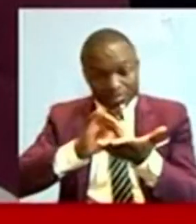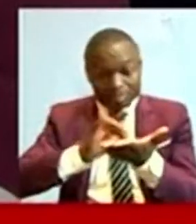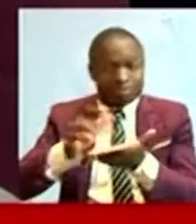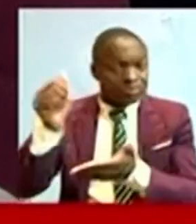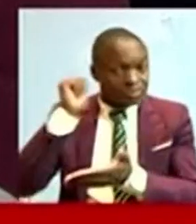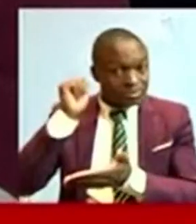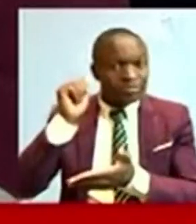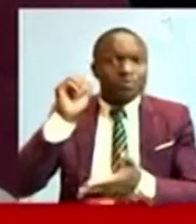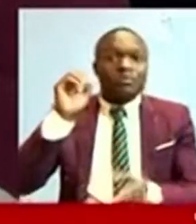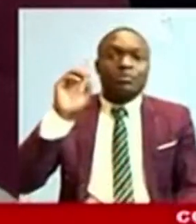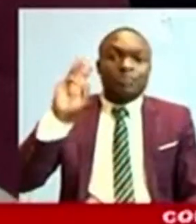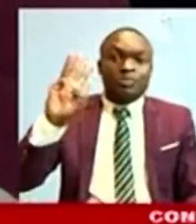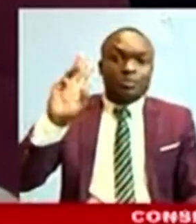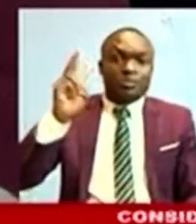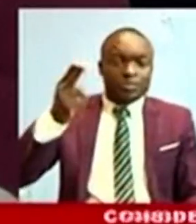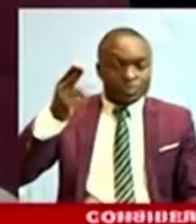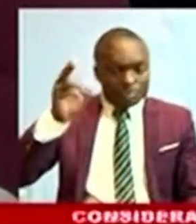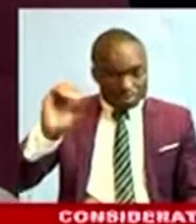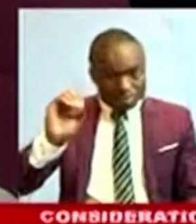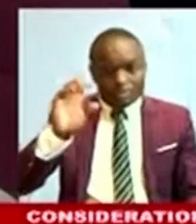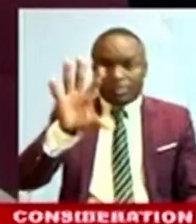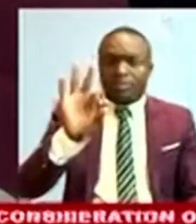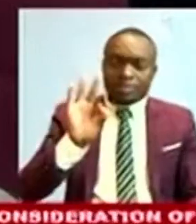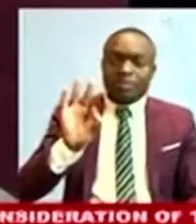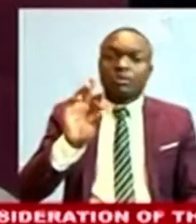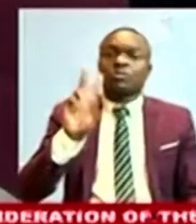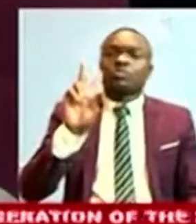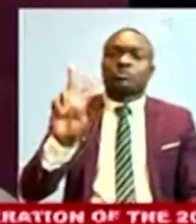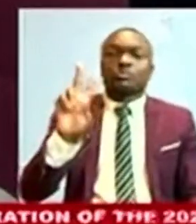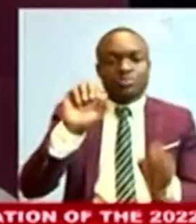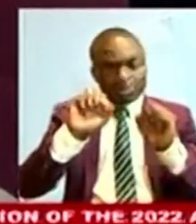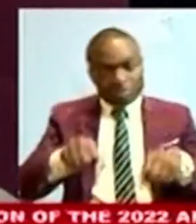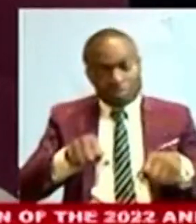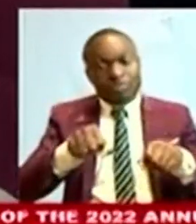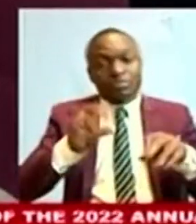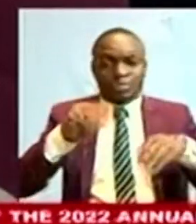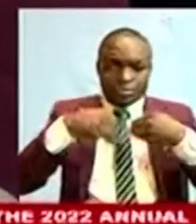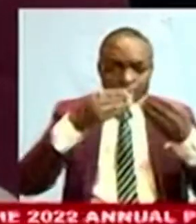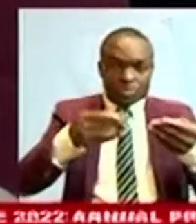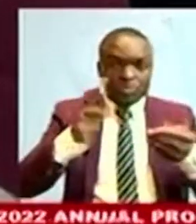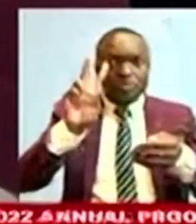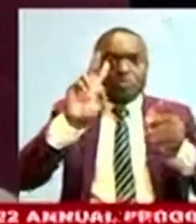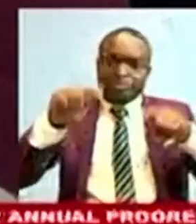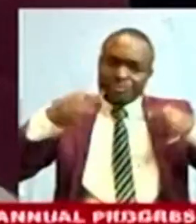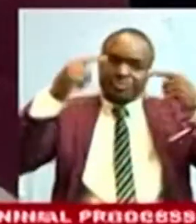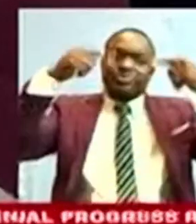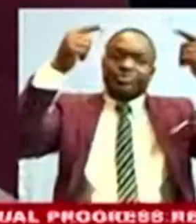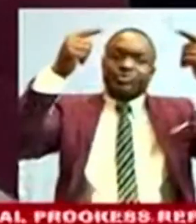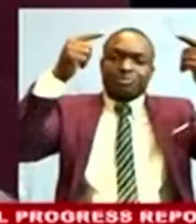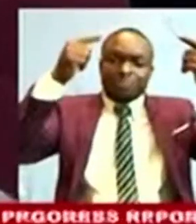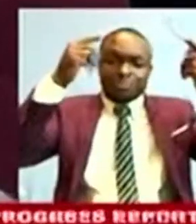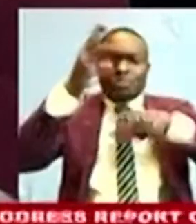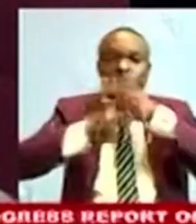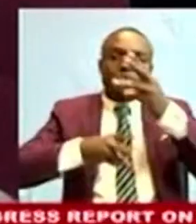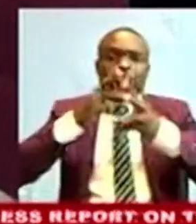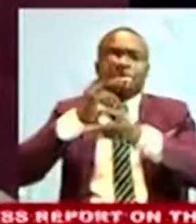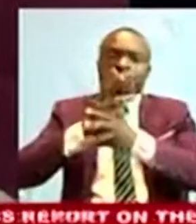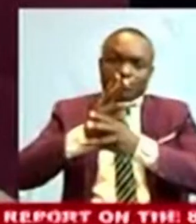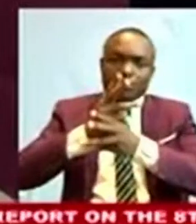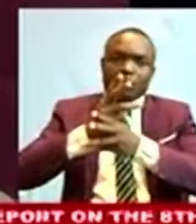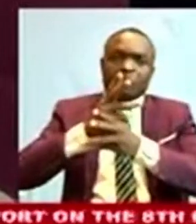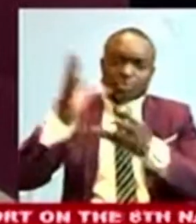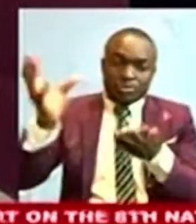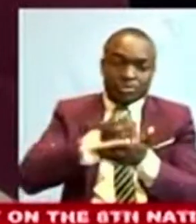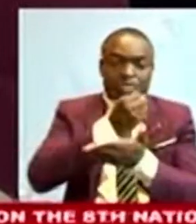WHO has picked up those. Those are the two which I can highlight as the two successes which globally have been taken to scale because